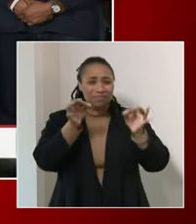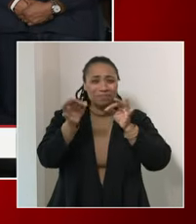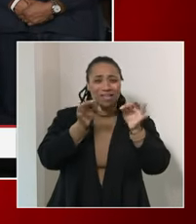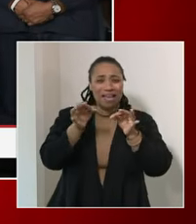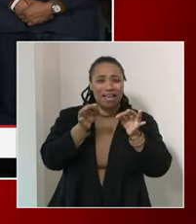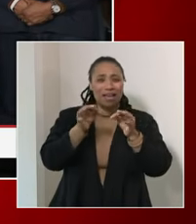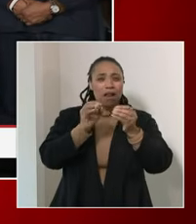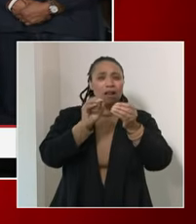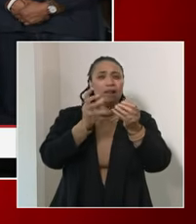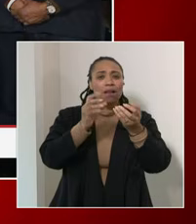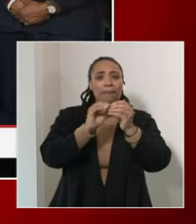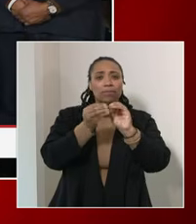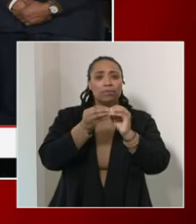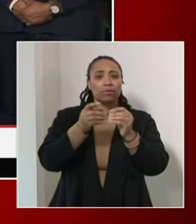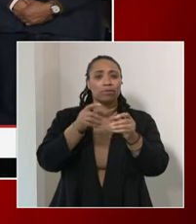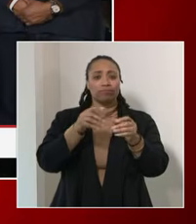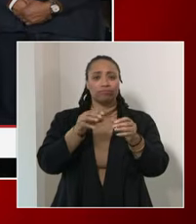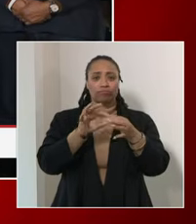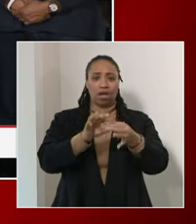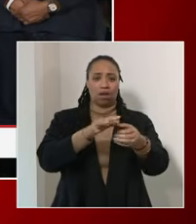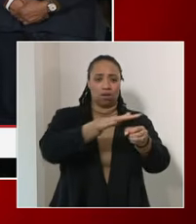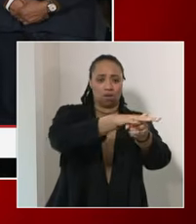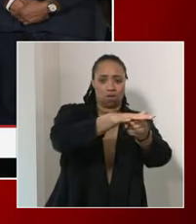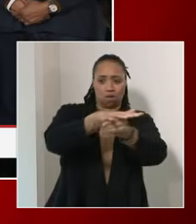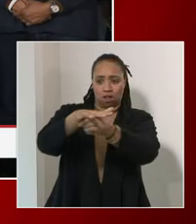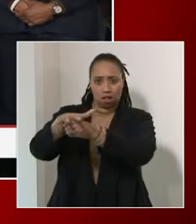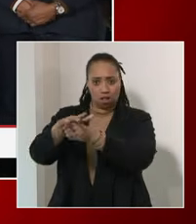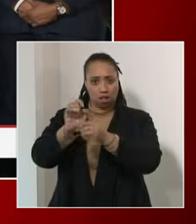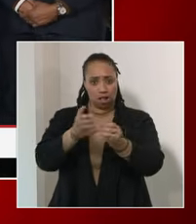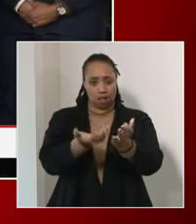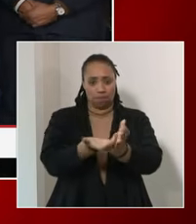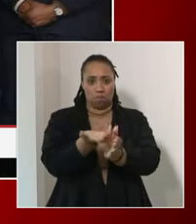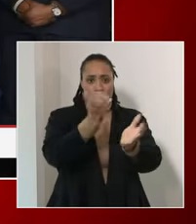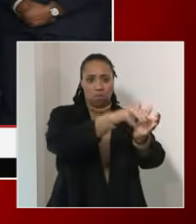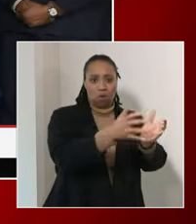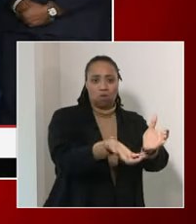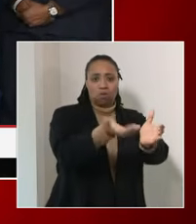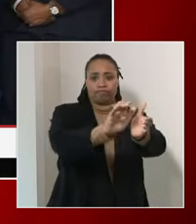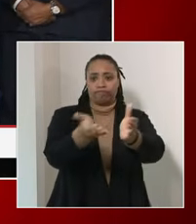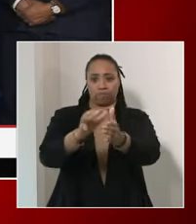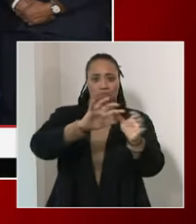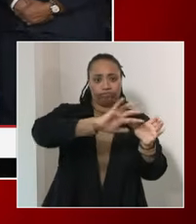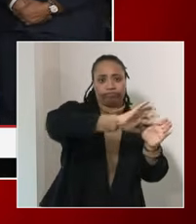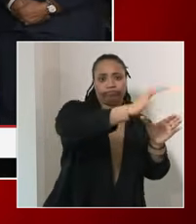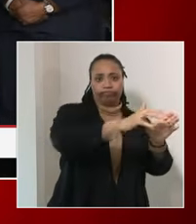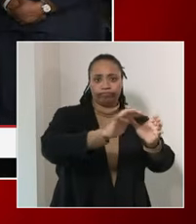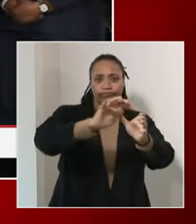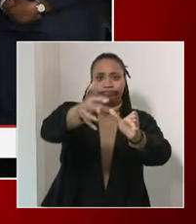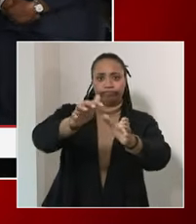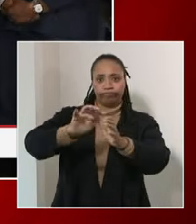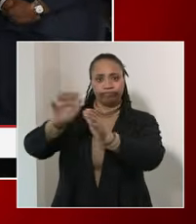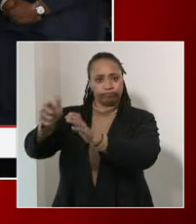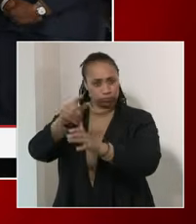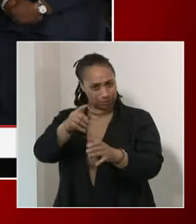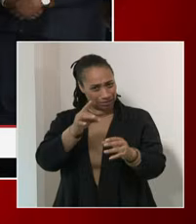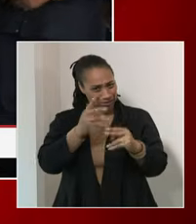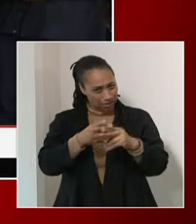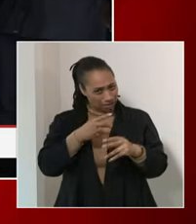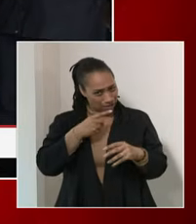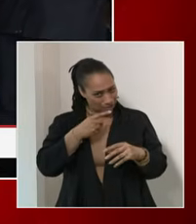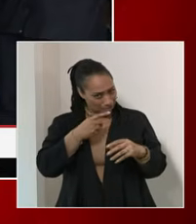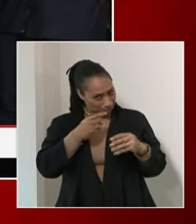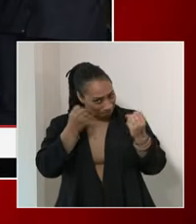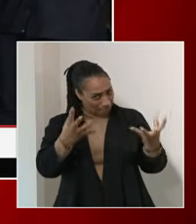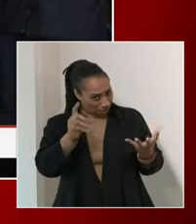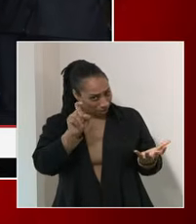full those sites are now? I think you mentioned you were starting to use Carter Barron, but another 22-acre site is at capacity. Just kind of give us those numbers. Sure,